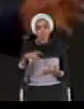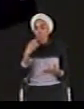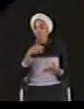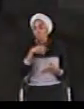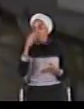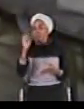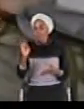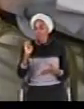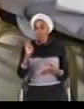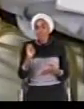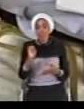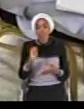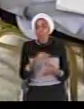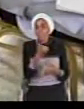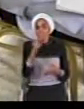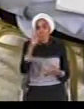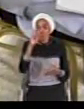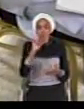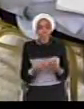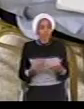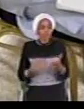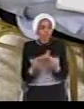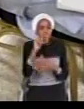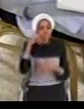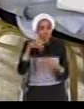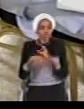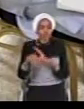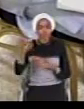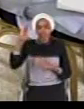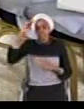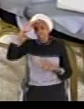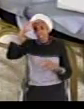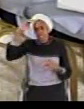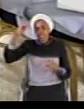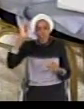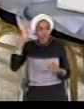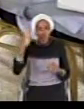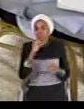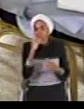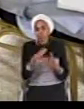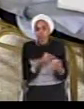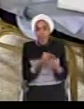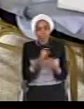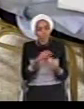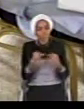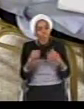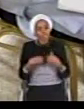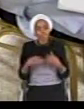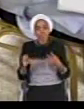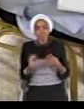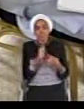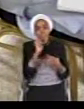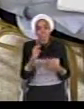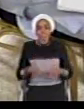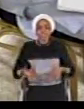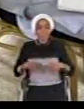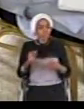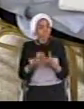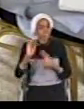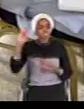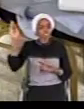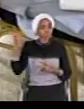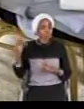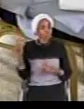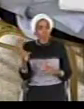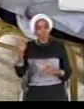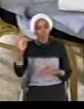whosoever believeth in him should not perish but have everlasting life. The grace of God that comes